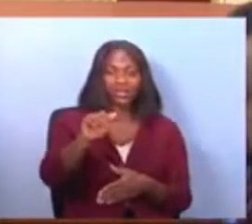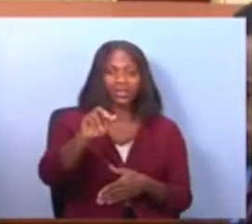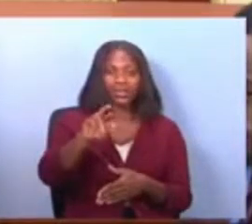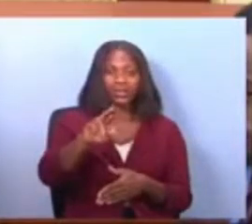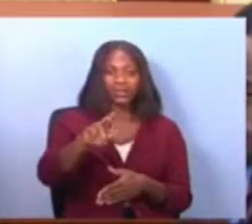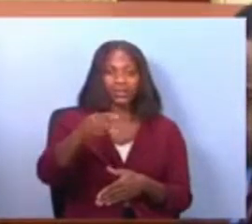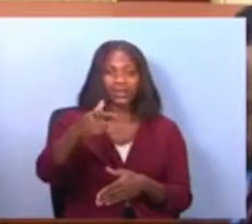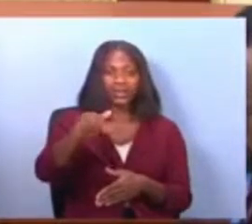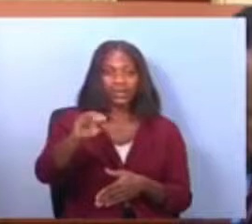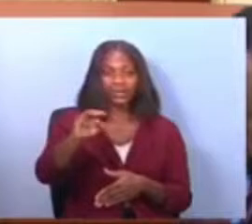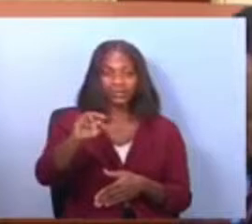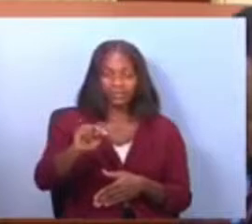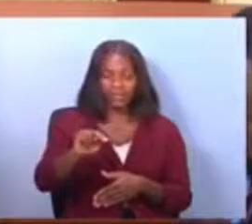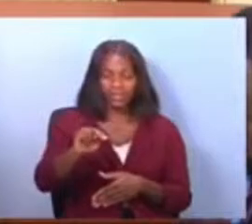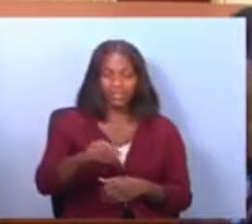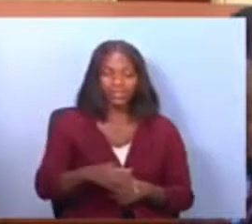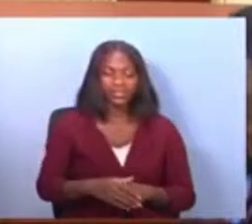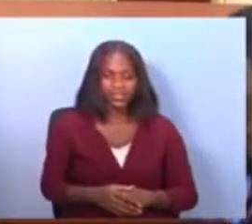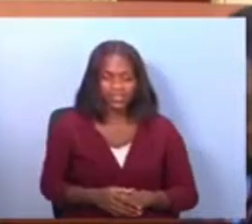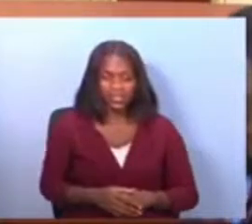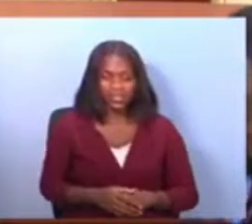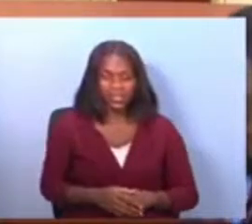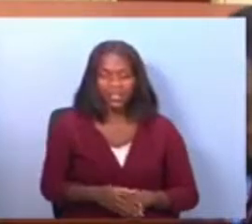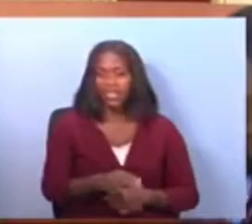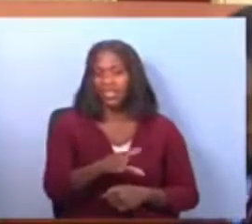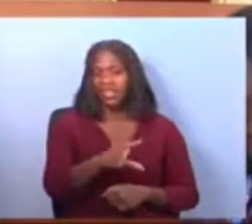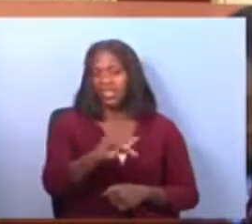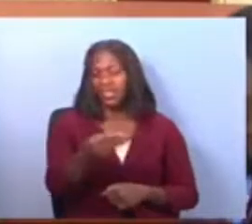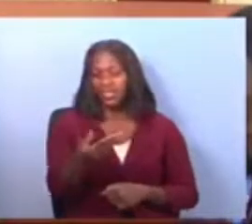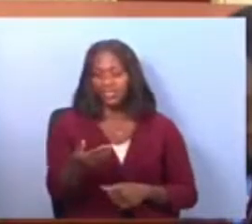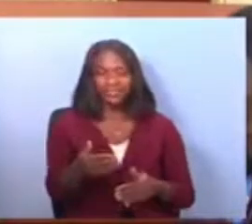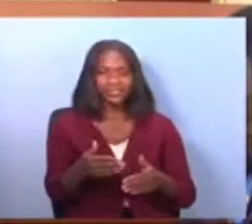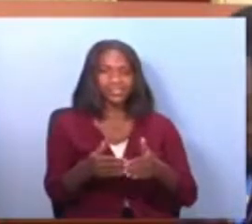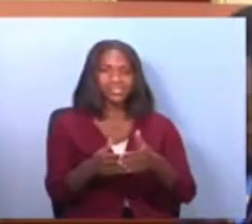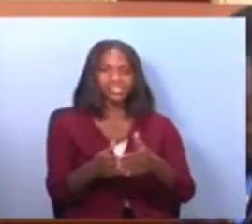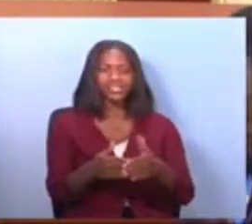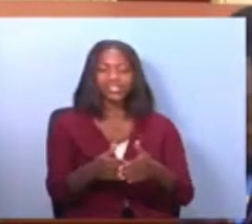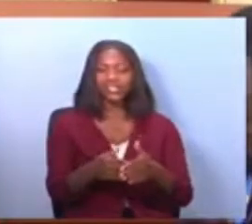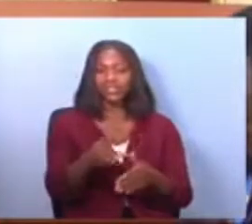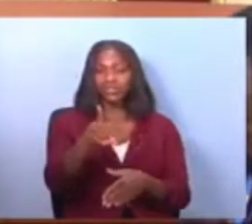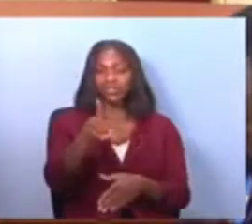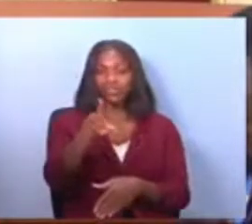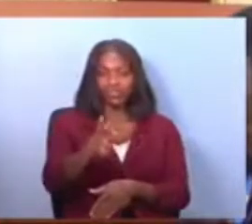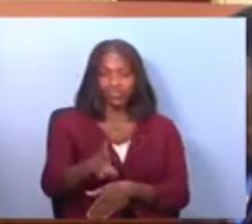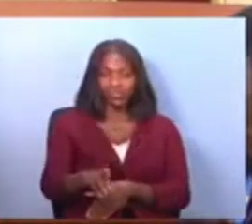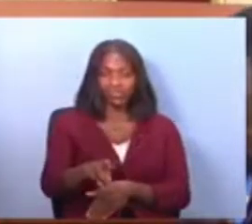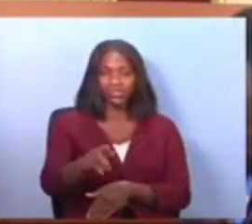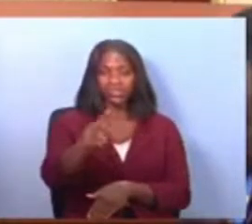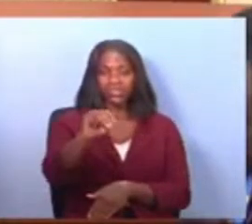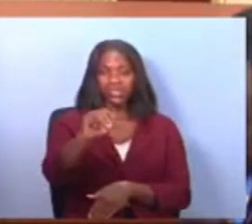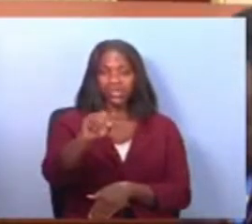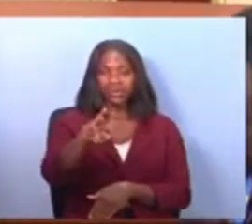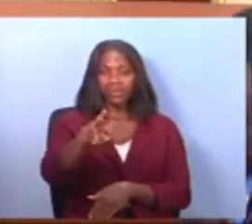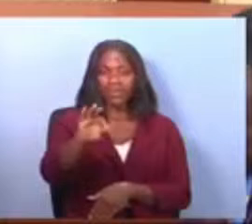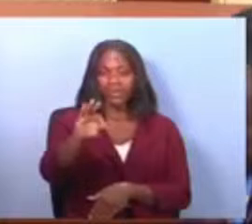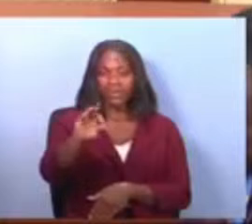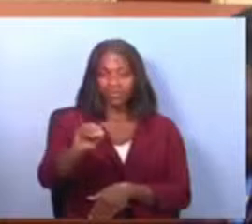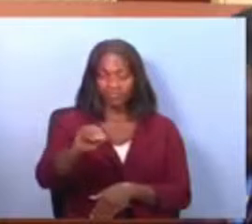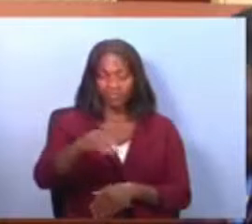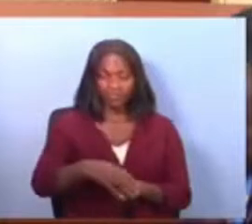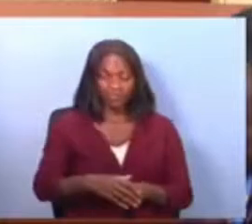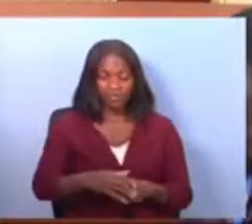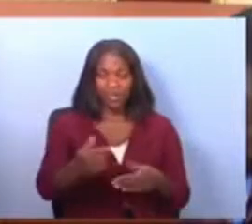Kingsford Bagbin, and the facilitation by Honourable Dr. Emmanuel Mafo, the